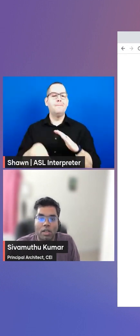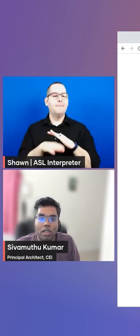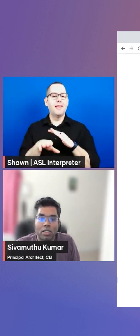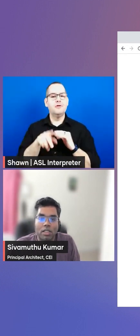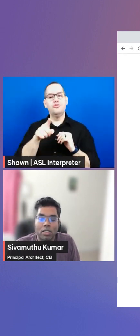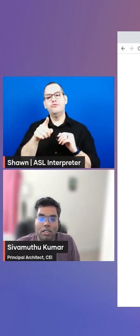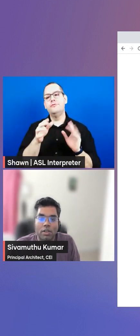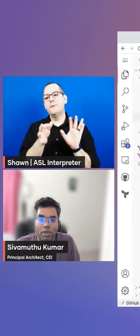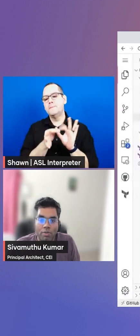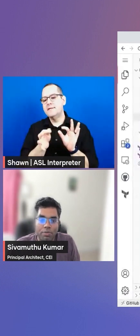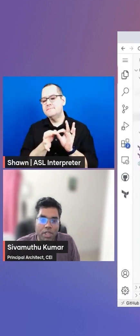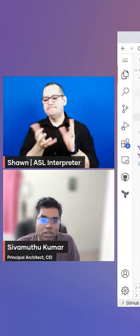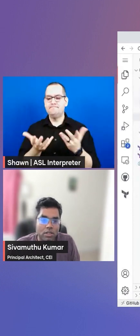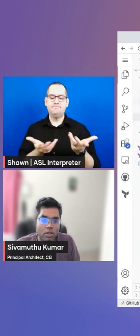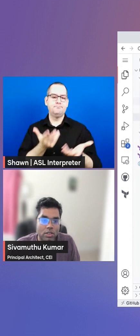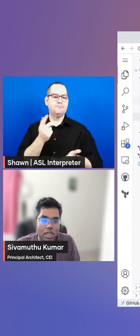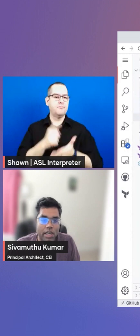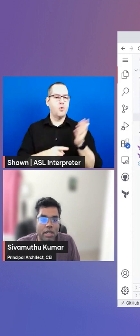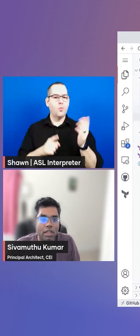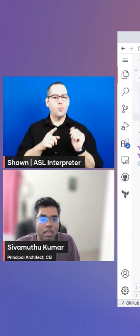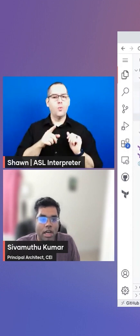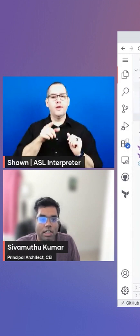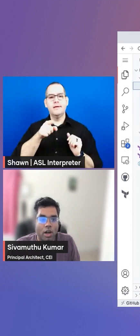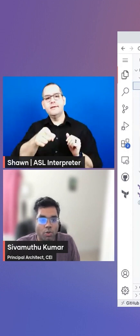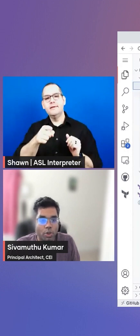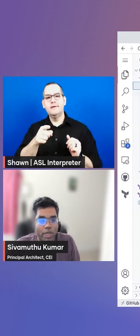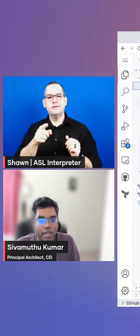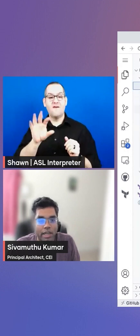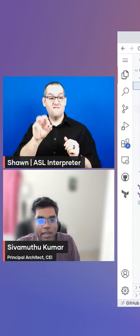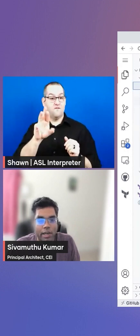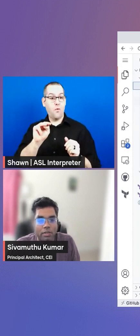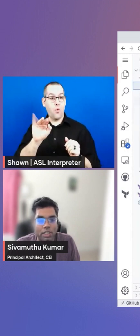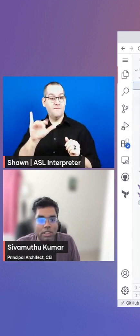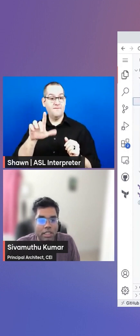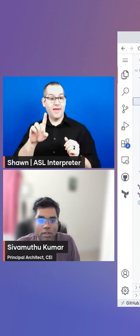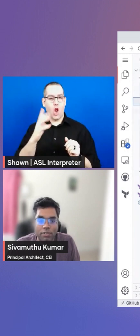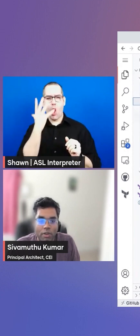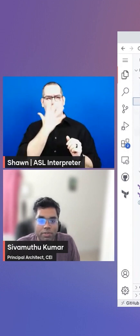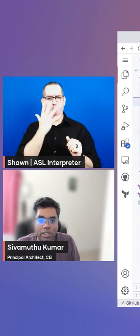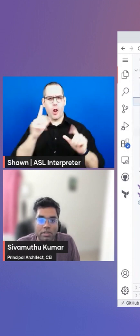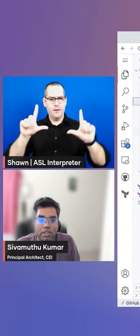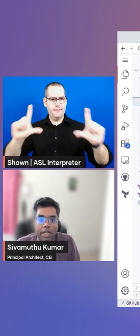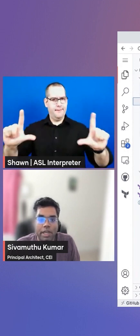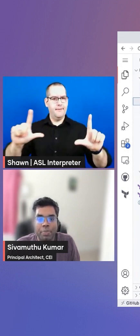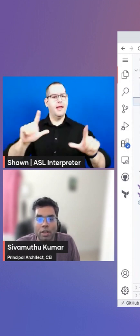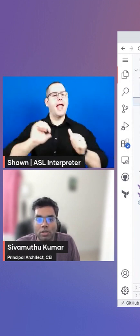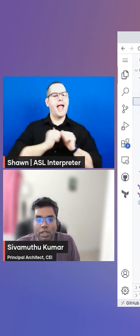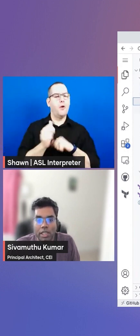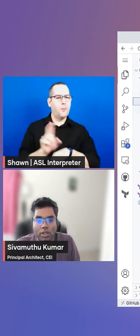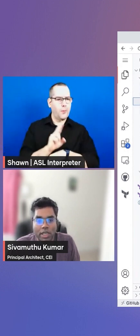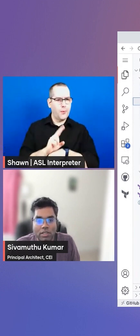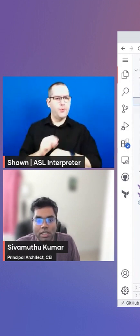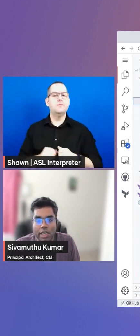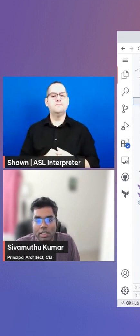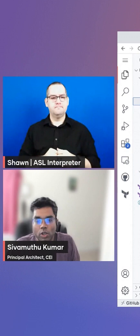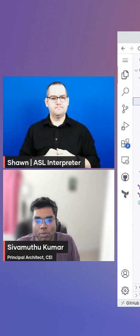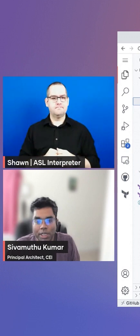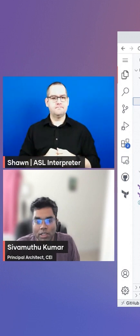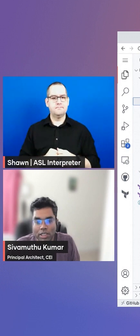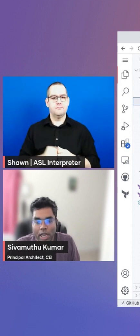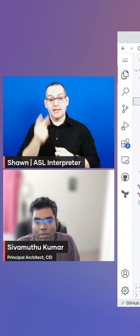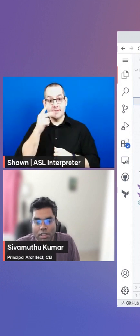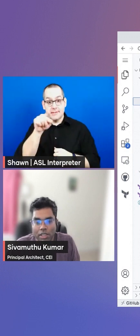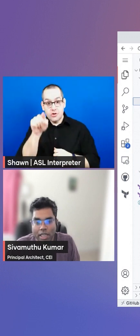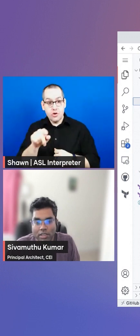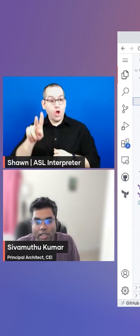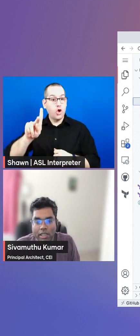mention what are the form fields looks like, and how you can like design that form field, right? So here you can see like the